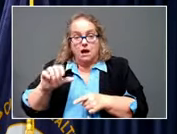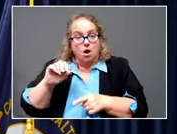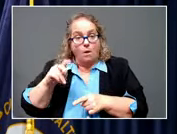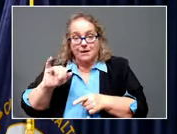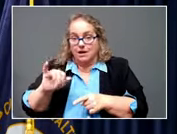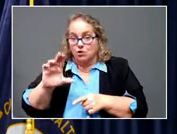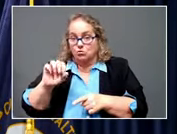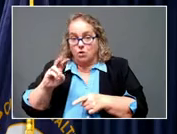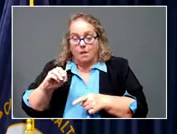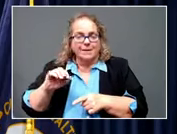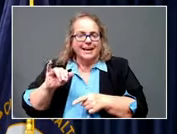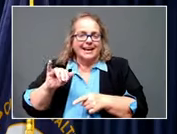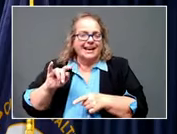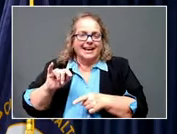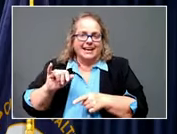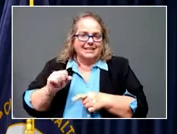every 2 days. I mean,